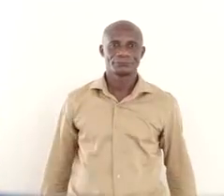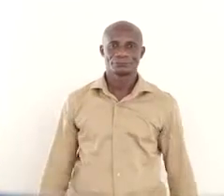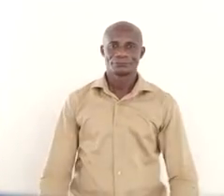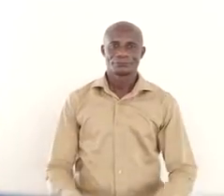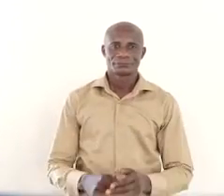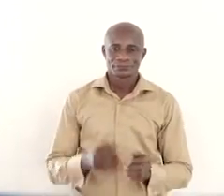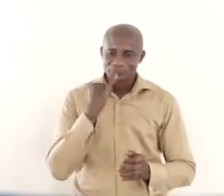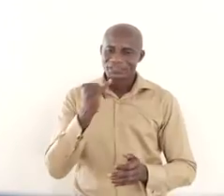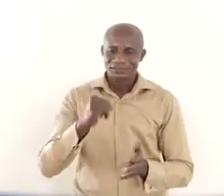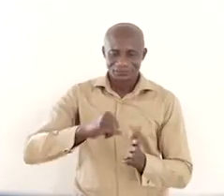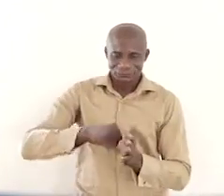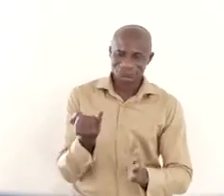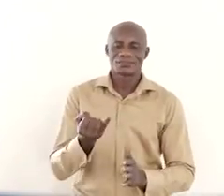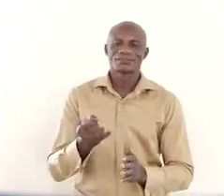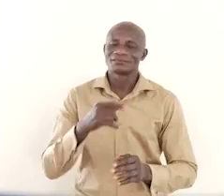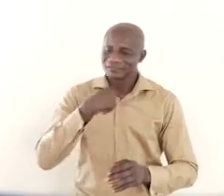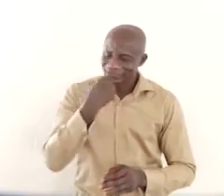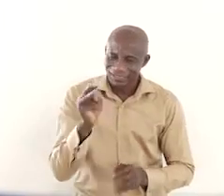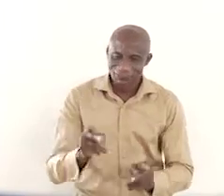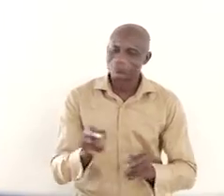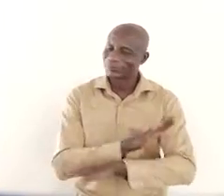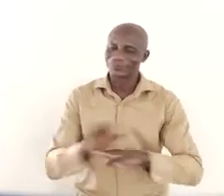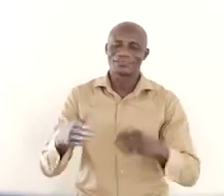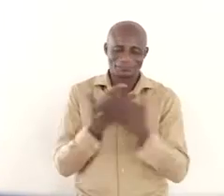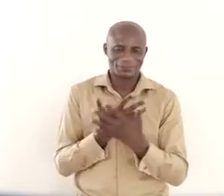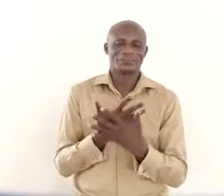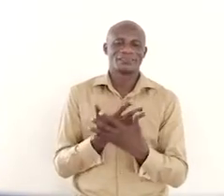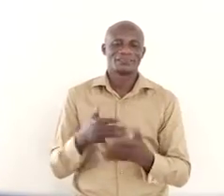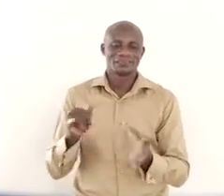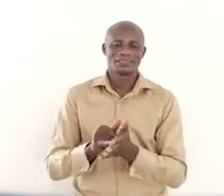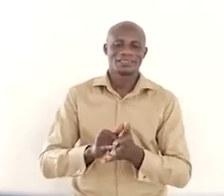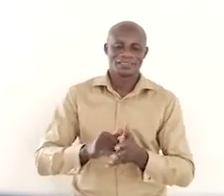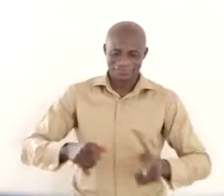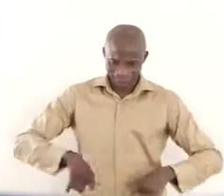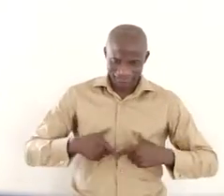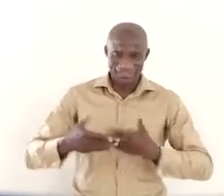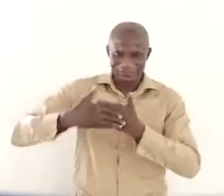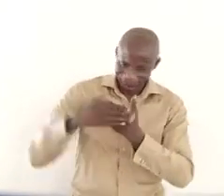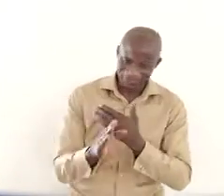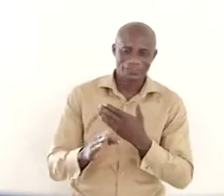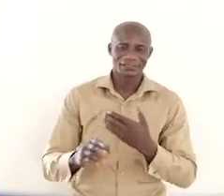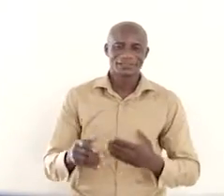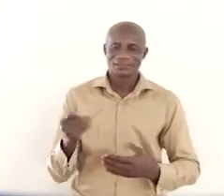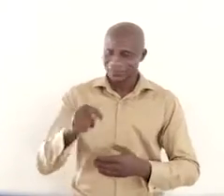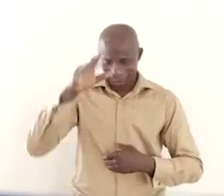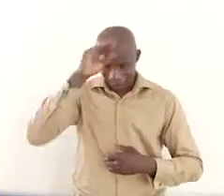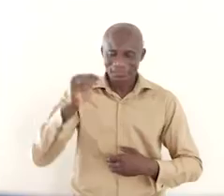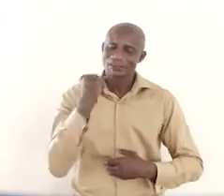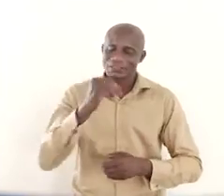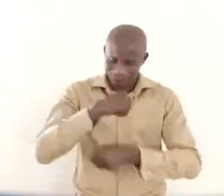question, is it just to tell people don't be afraid and just there's life after resurrection? But the guy is suffering